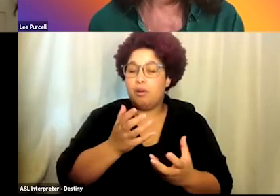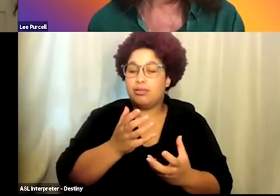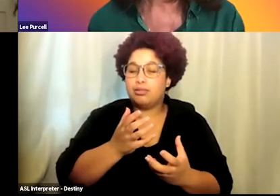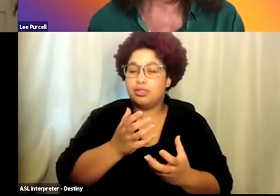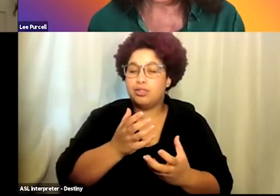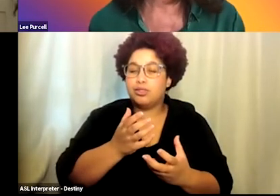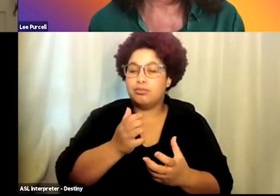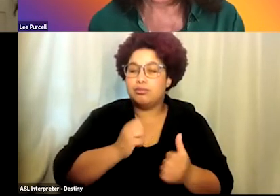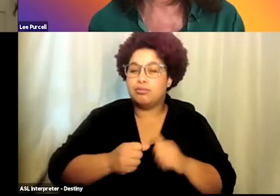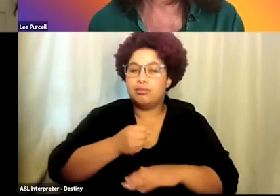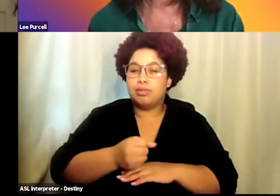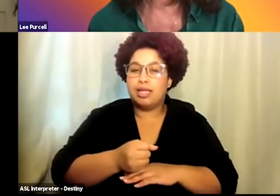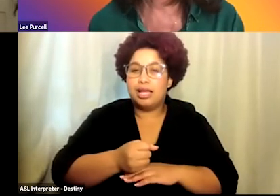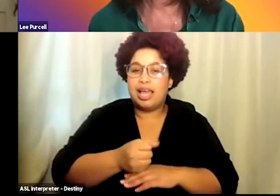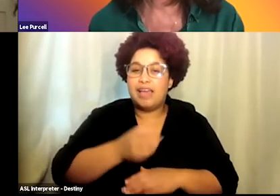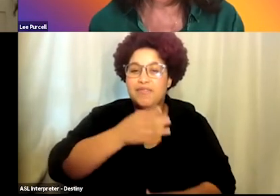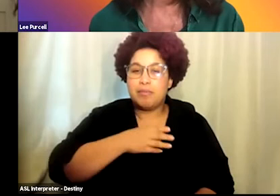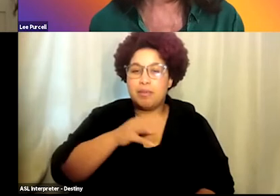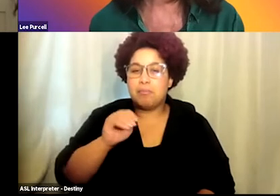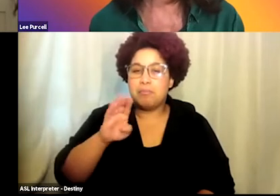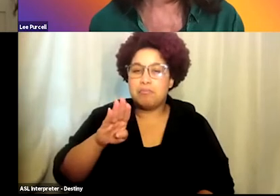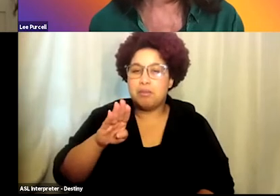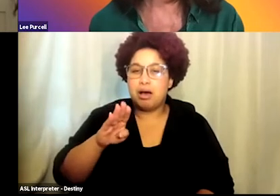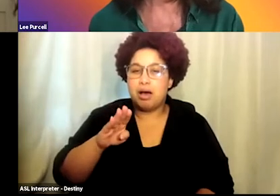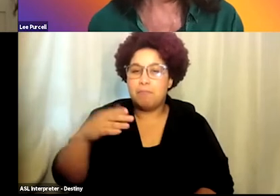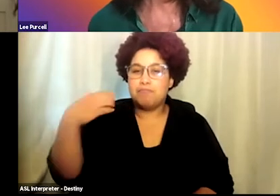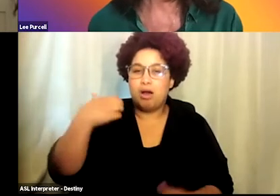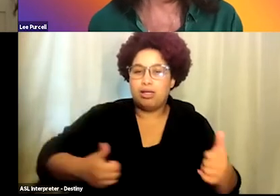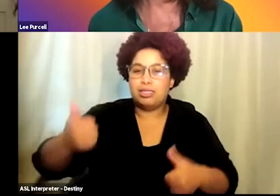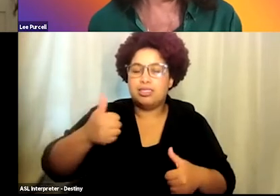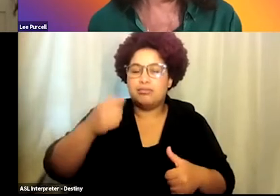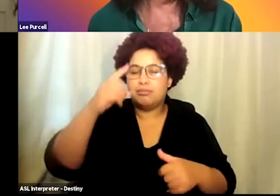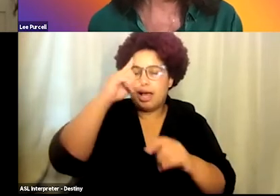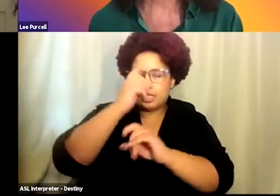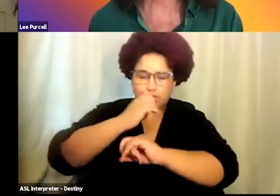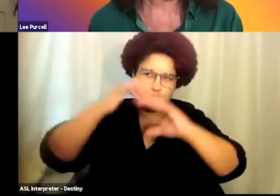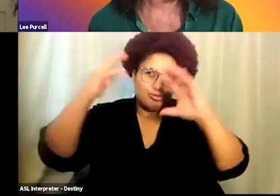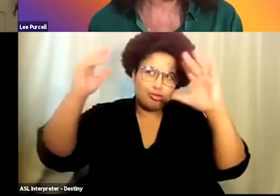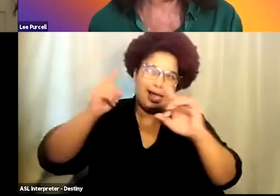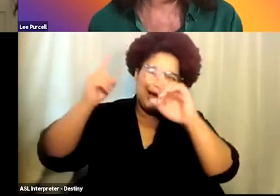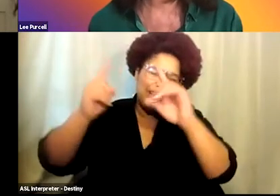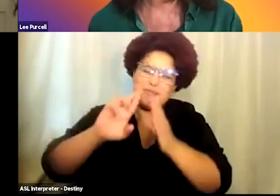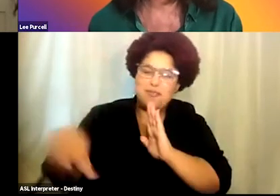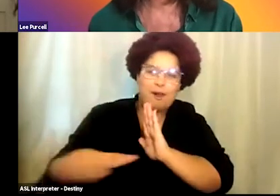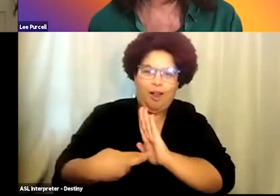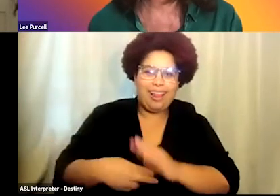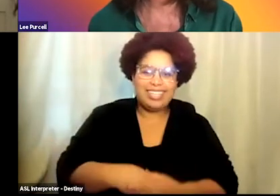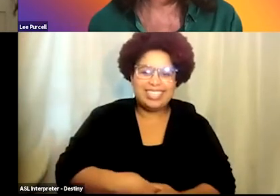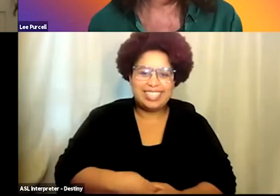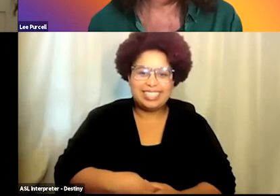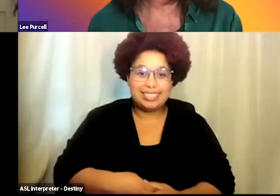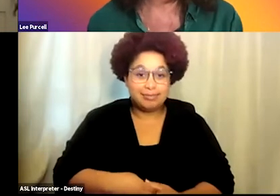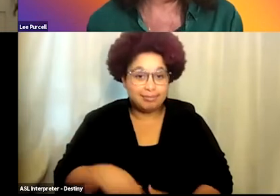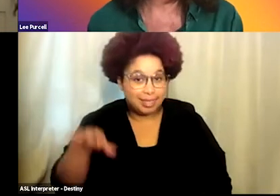female mob boss. That's like my dream role. Are you listening